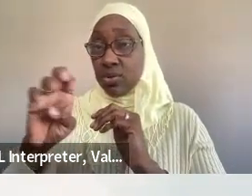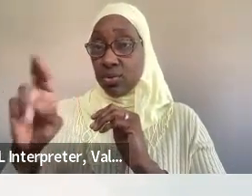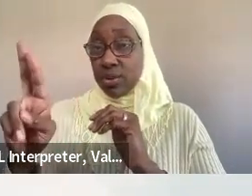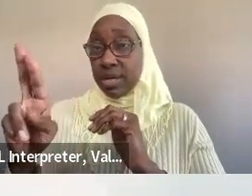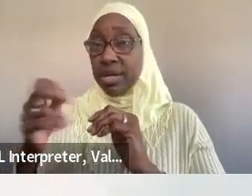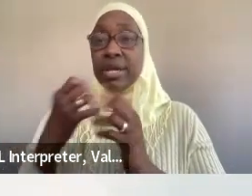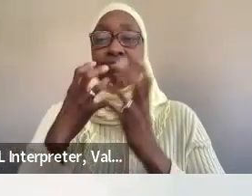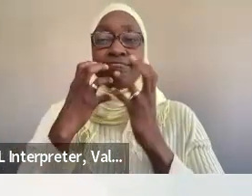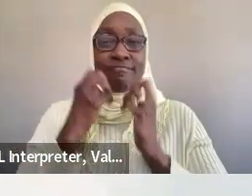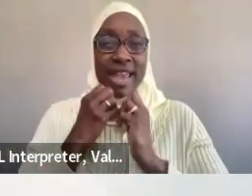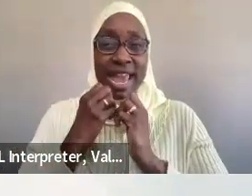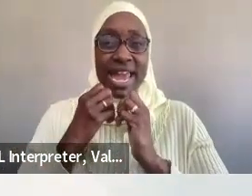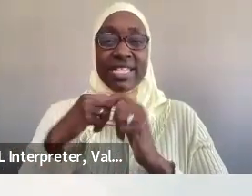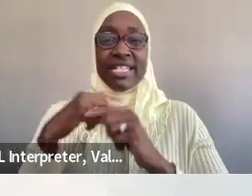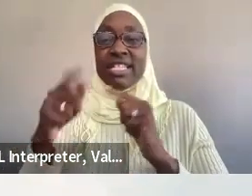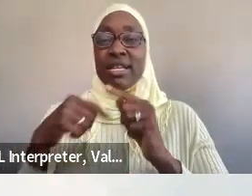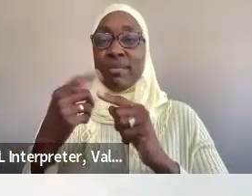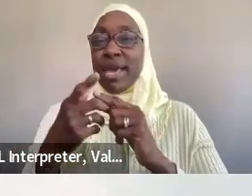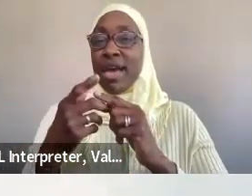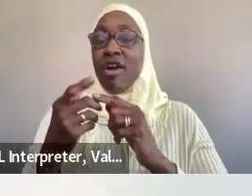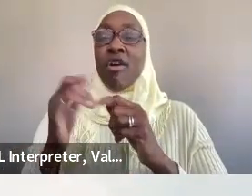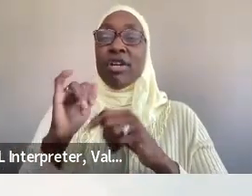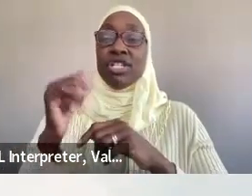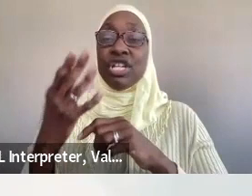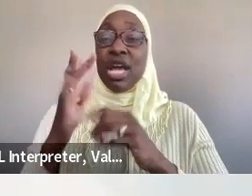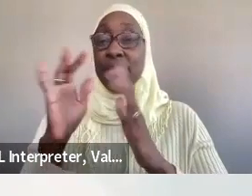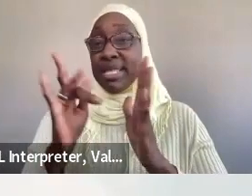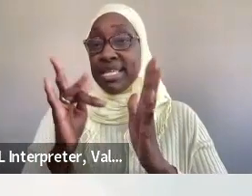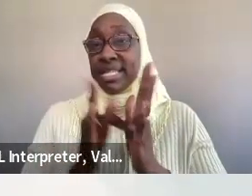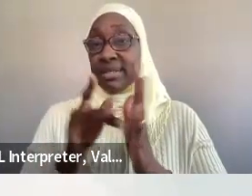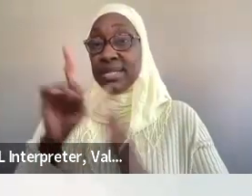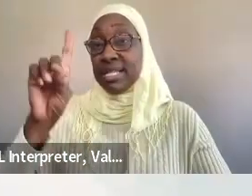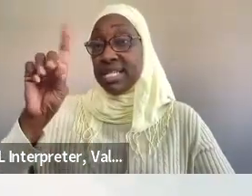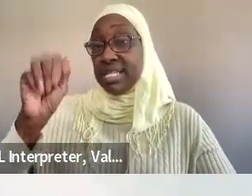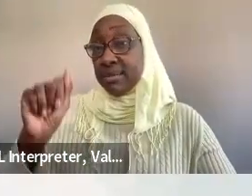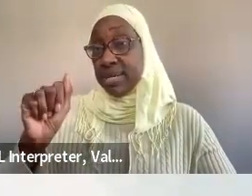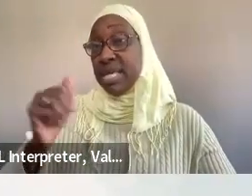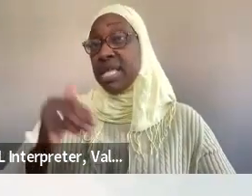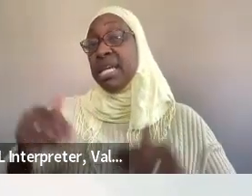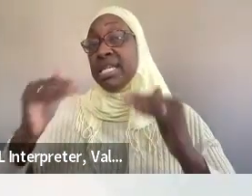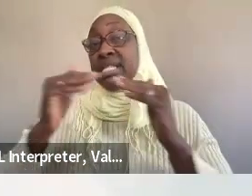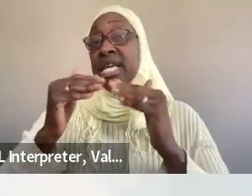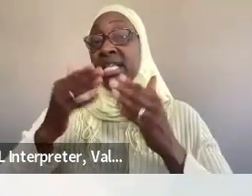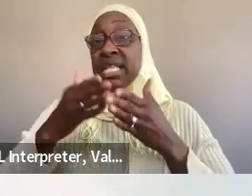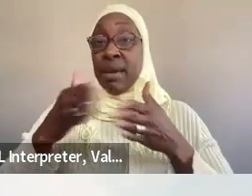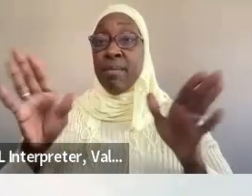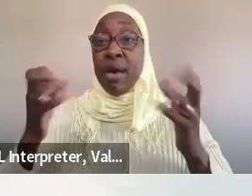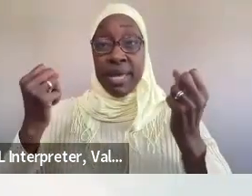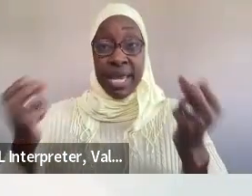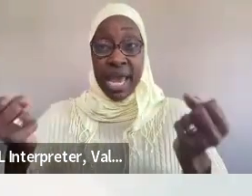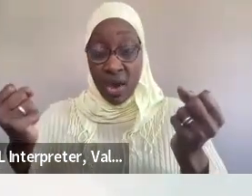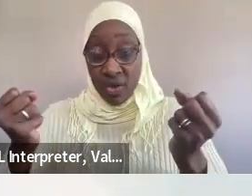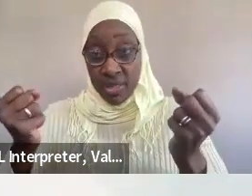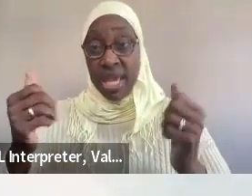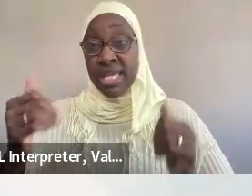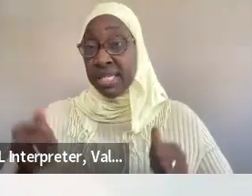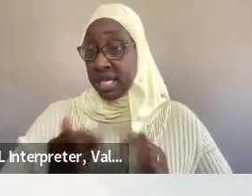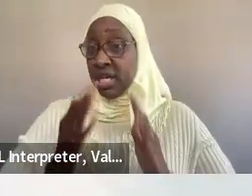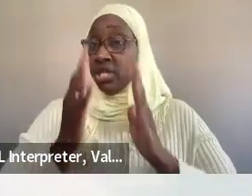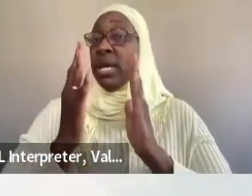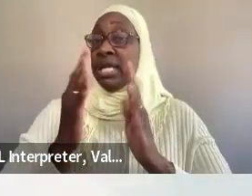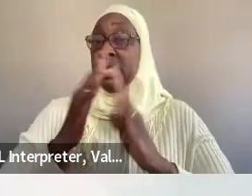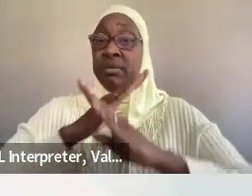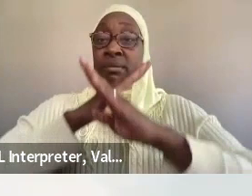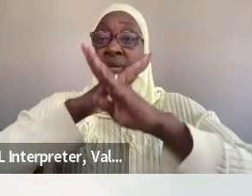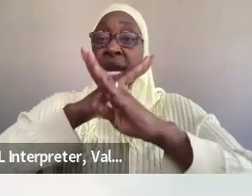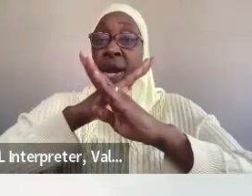pursuing a career at the intersection of disability justice and public health, as well as addressing barriers and fostering a sense of community